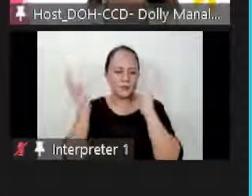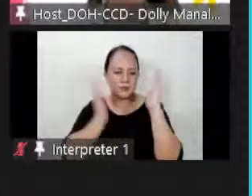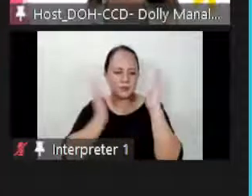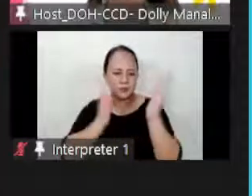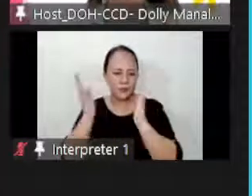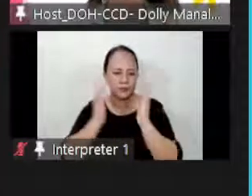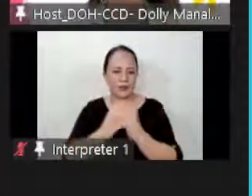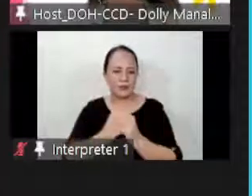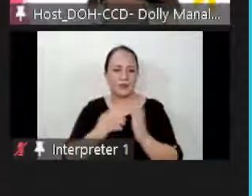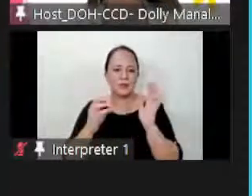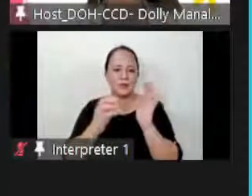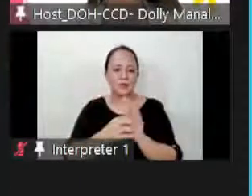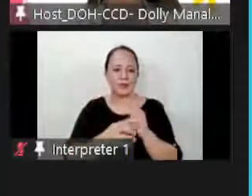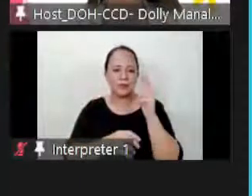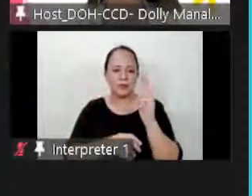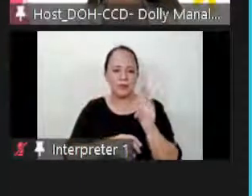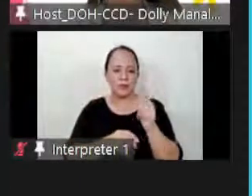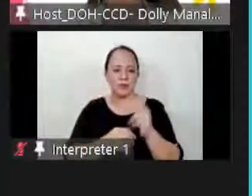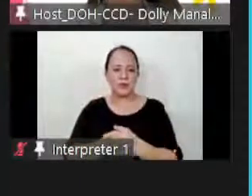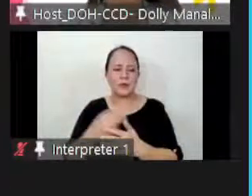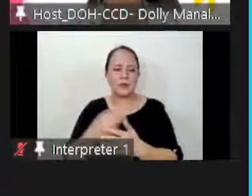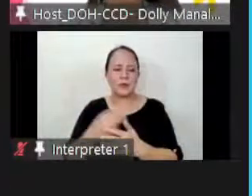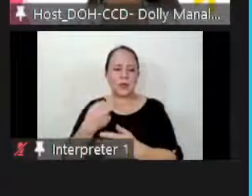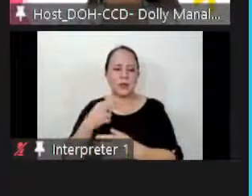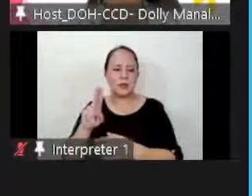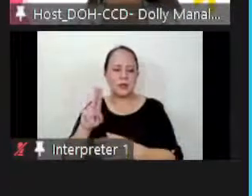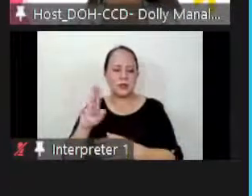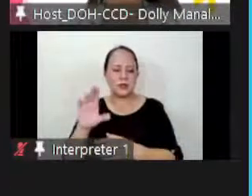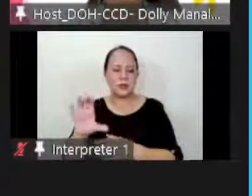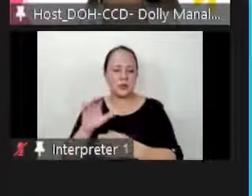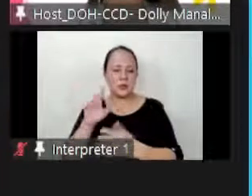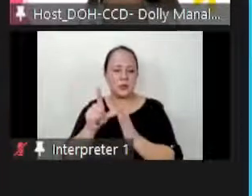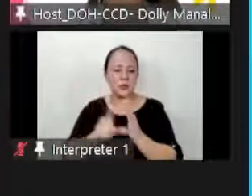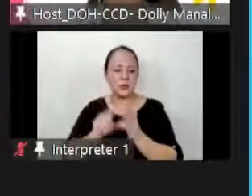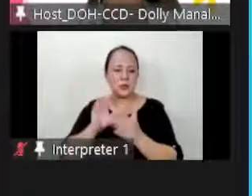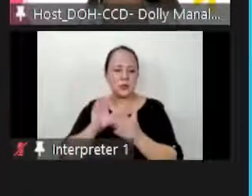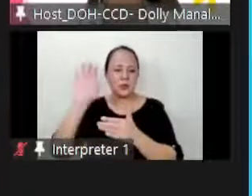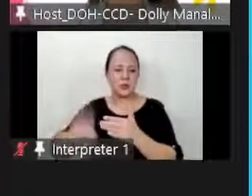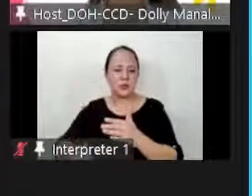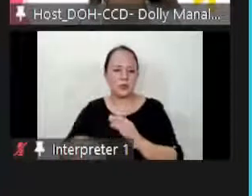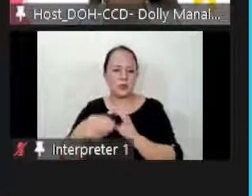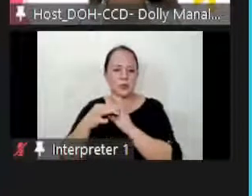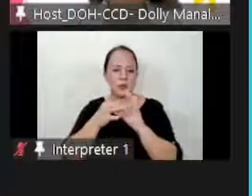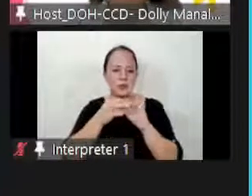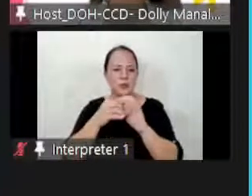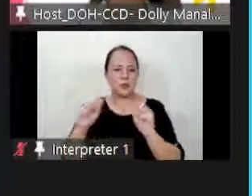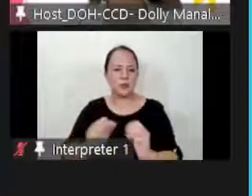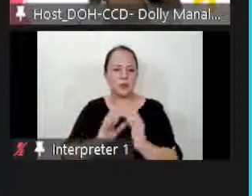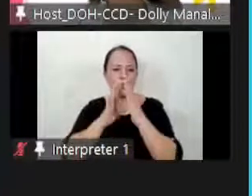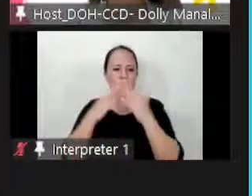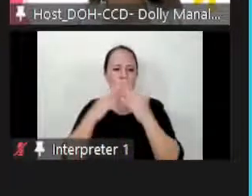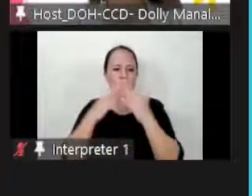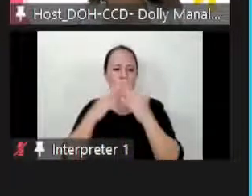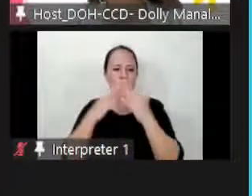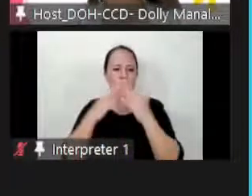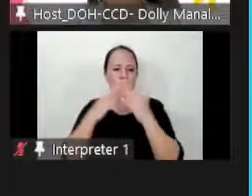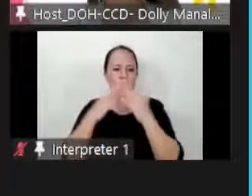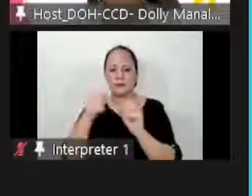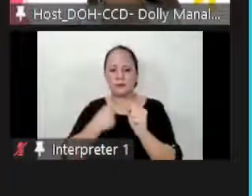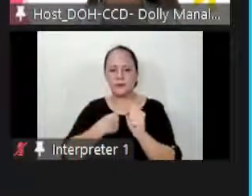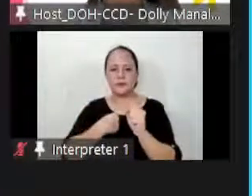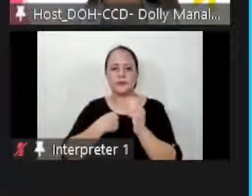of the UHC law that provides for a comprehensive and coordinated approach to health development